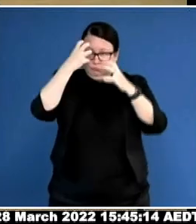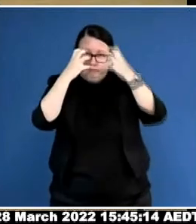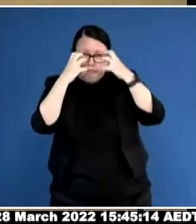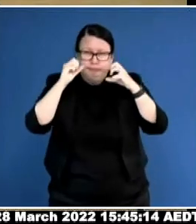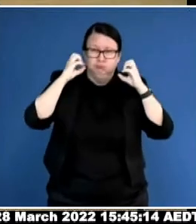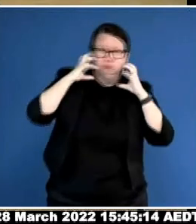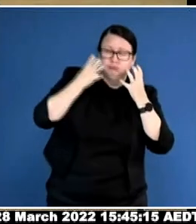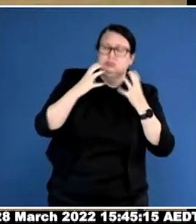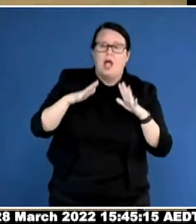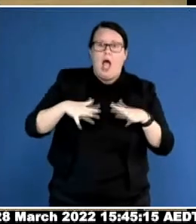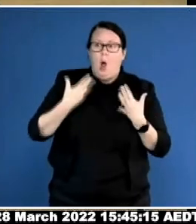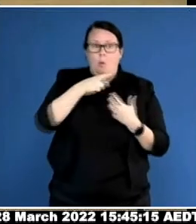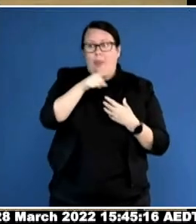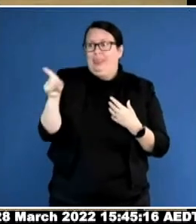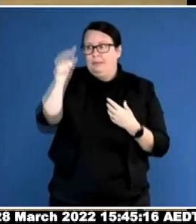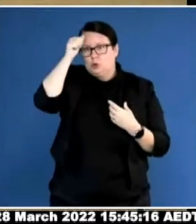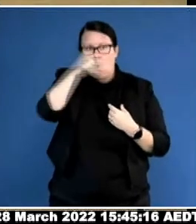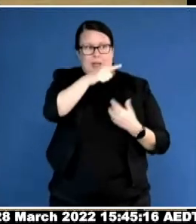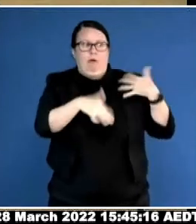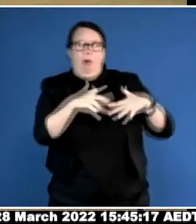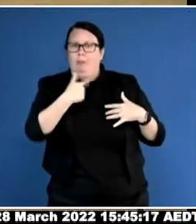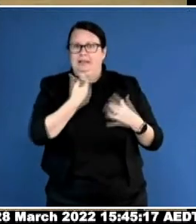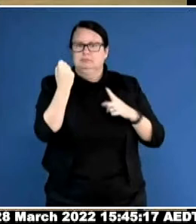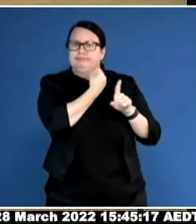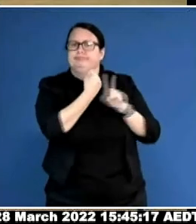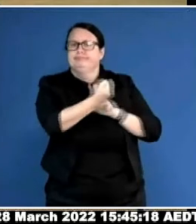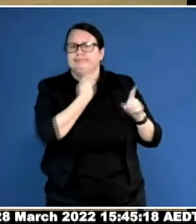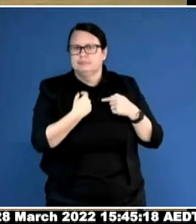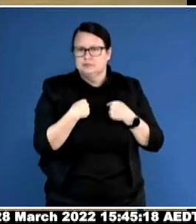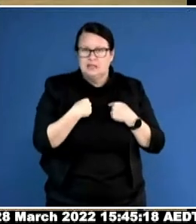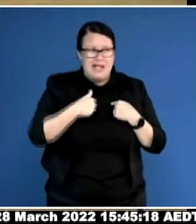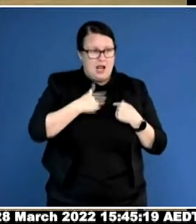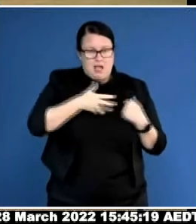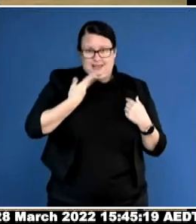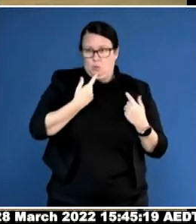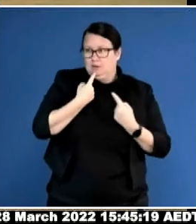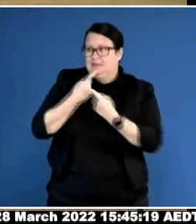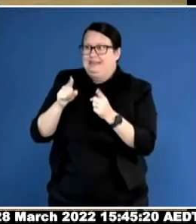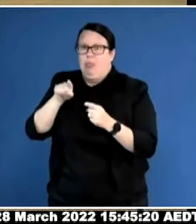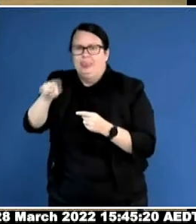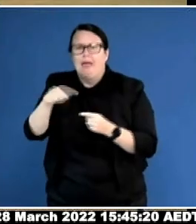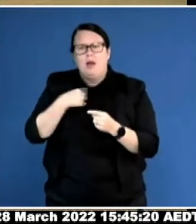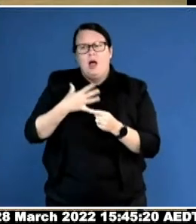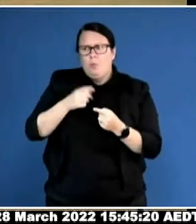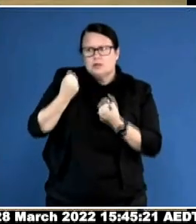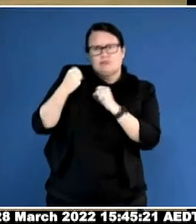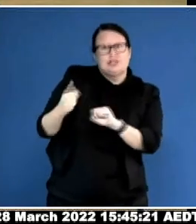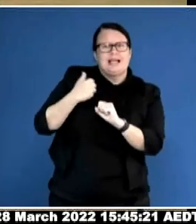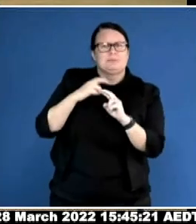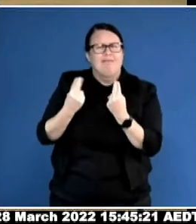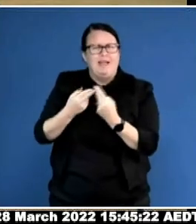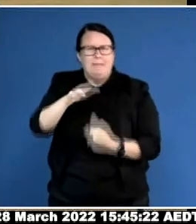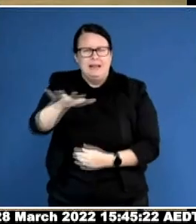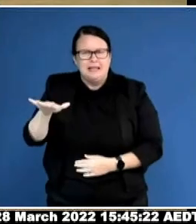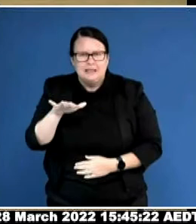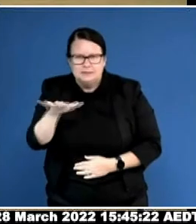them to know how badly he'd hurt me. I was also scared about bringing that into my family and I wanted to protect them. I knew that